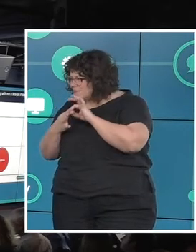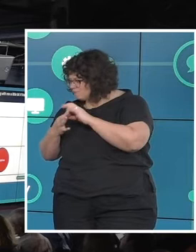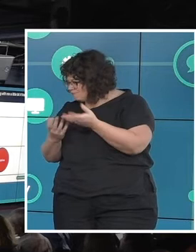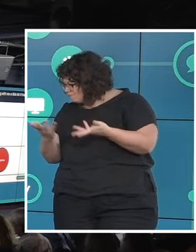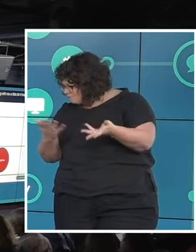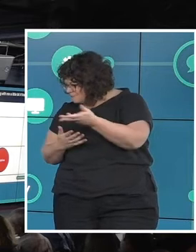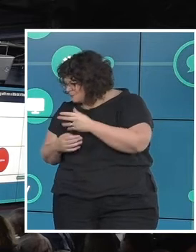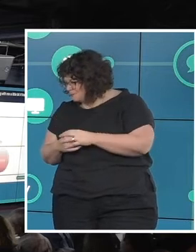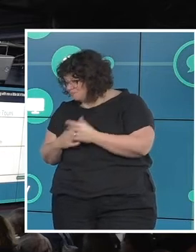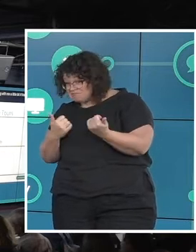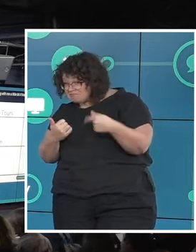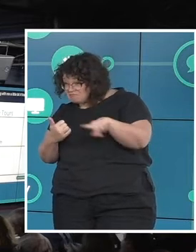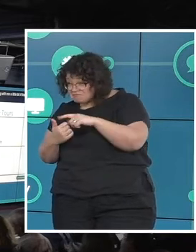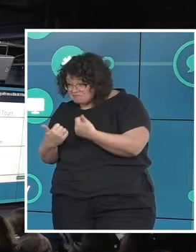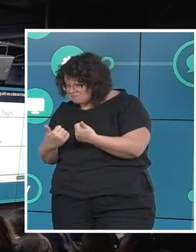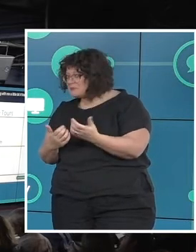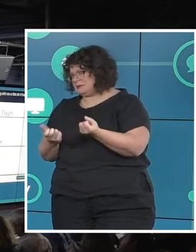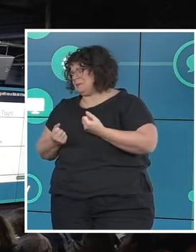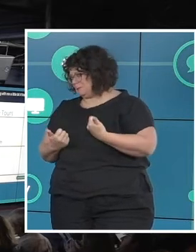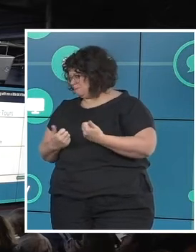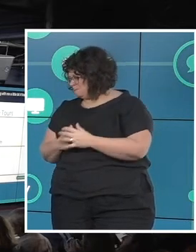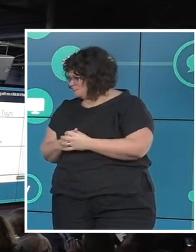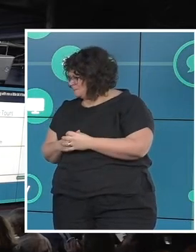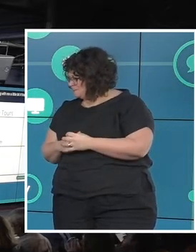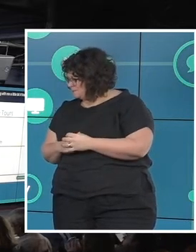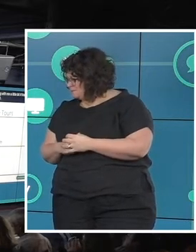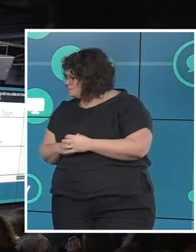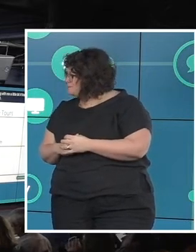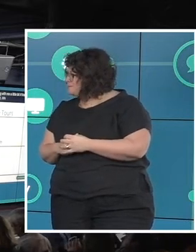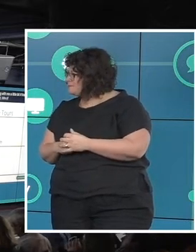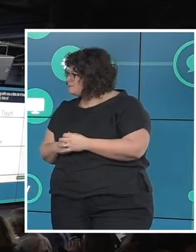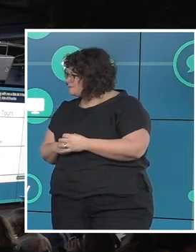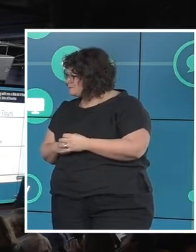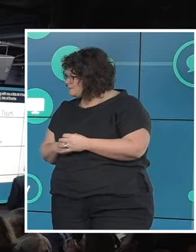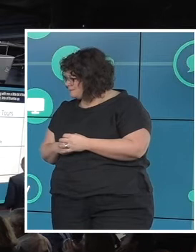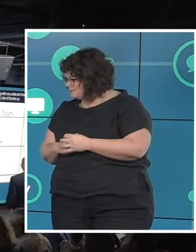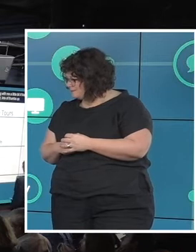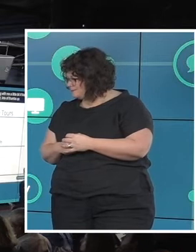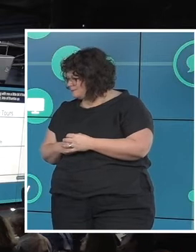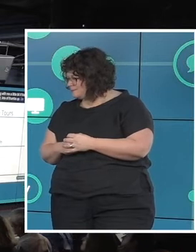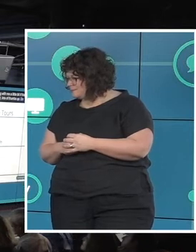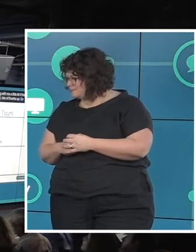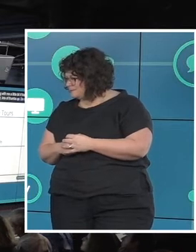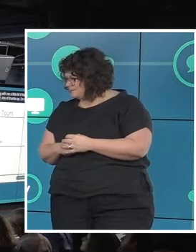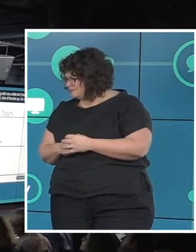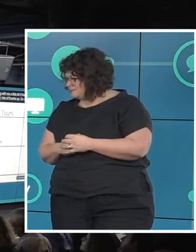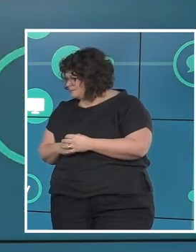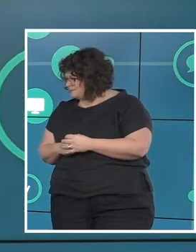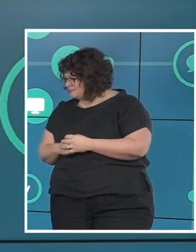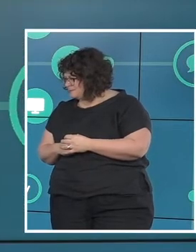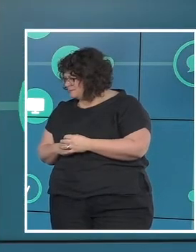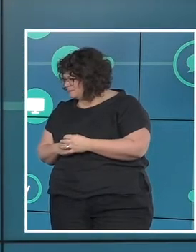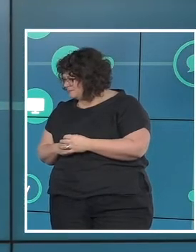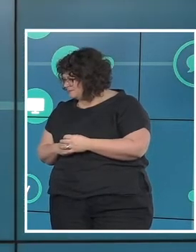of thumbs up. All right, so one key component of our awareness section is our new hire tours.